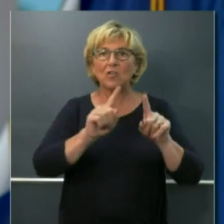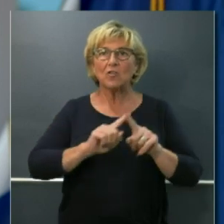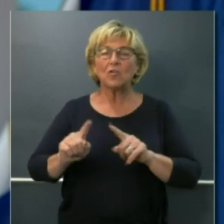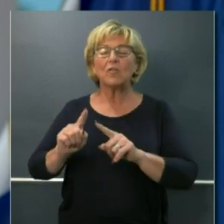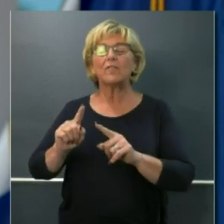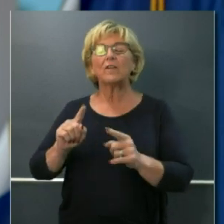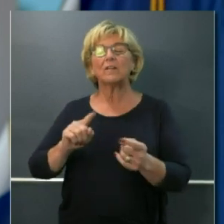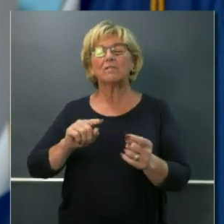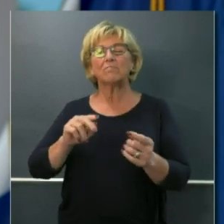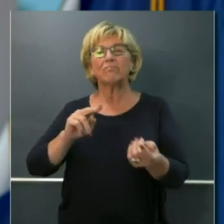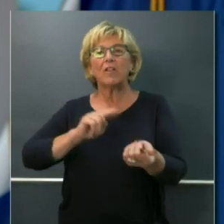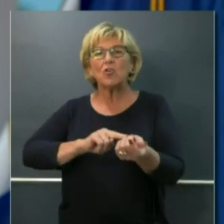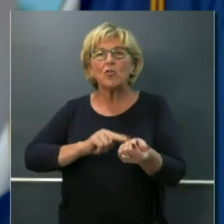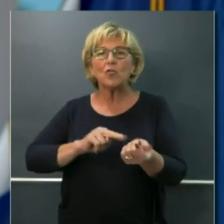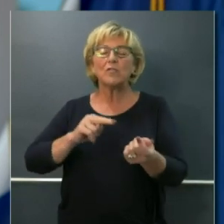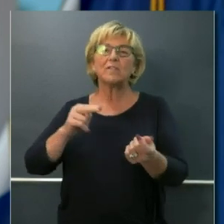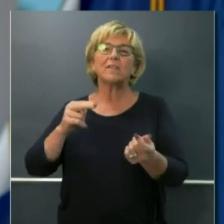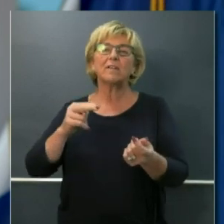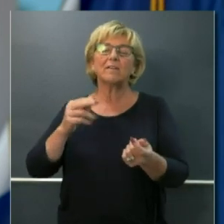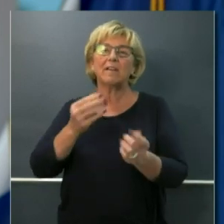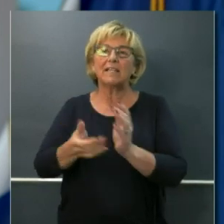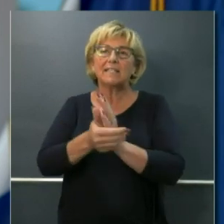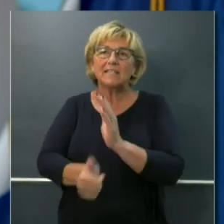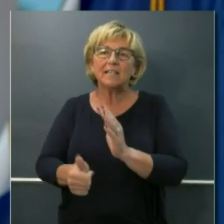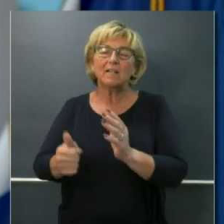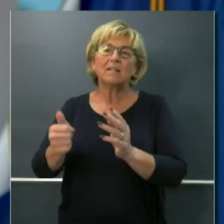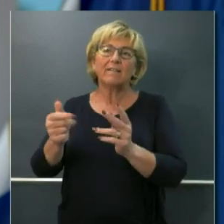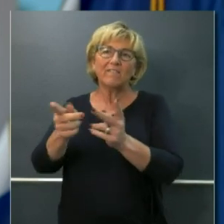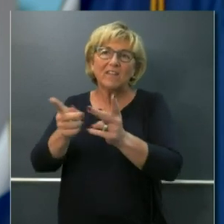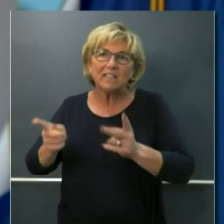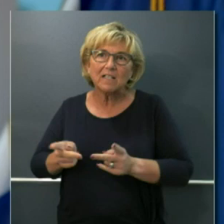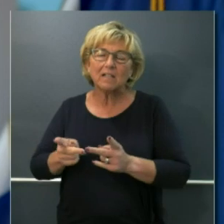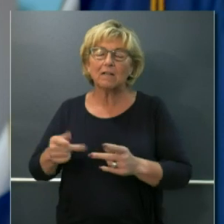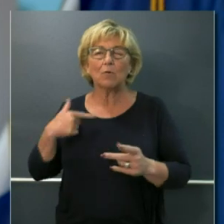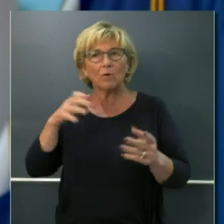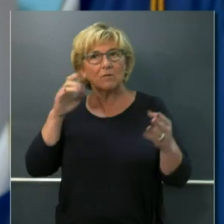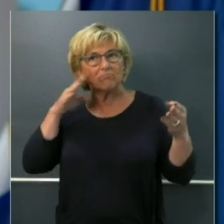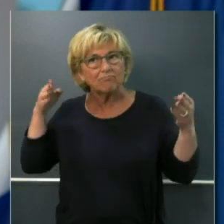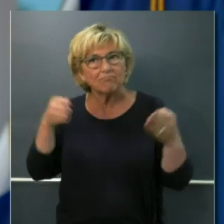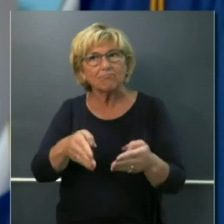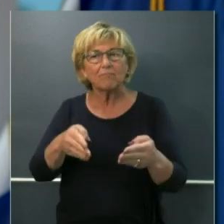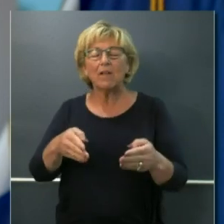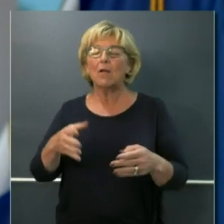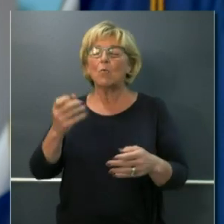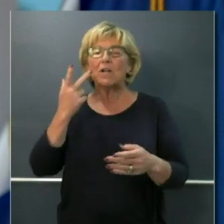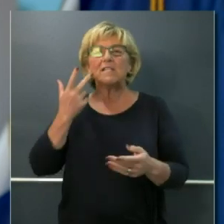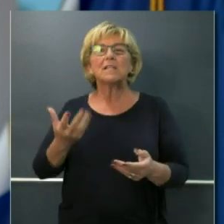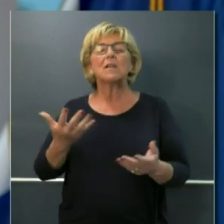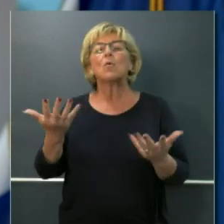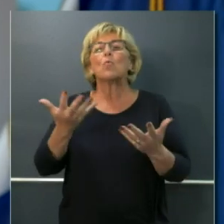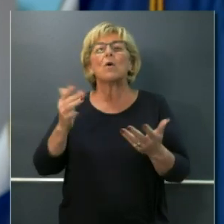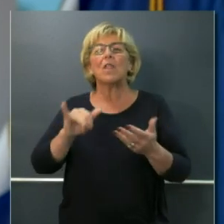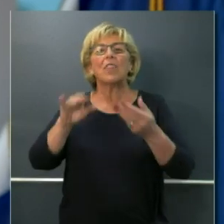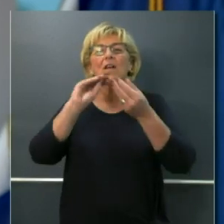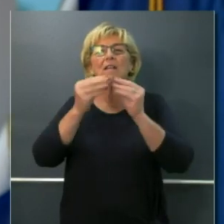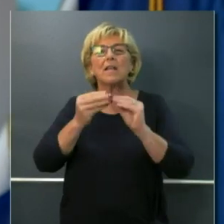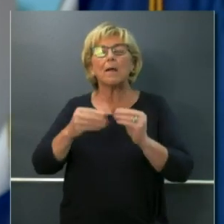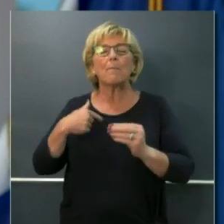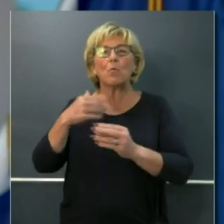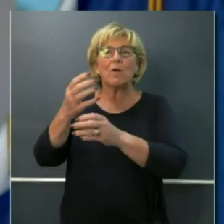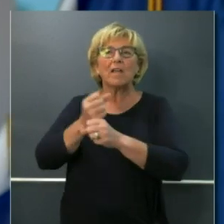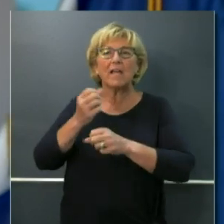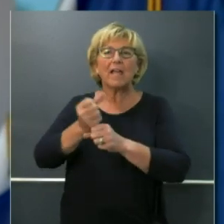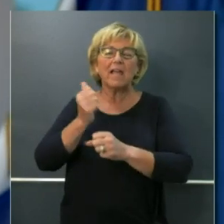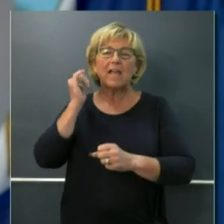continue to focus on that above and beyond anything else as it relates to the data that comes in every morning because